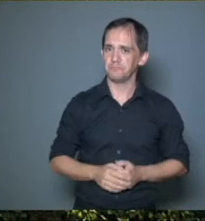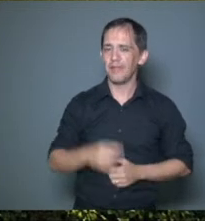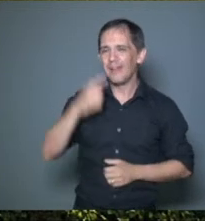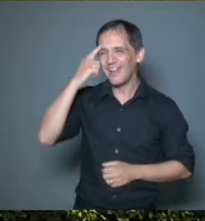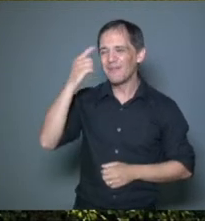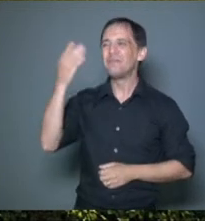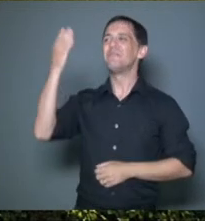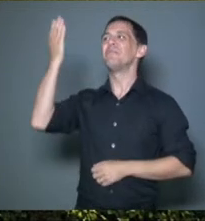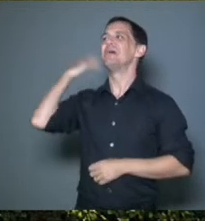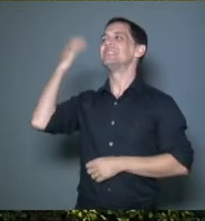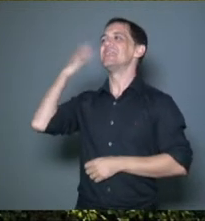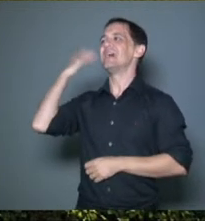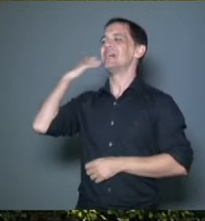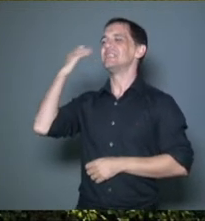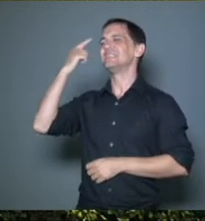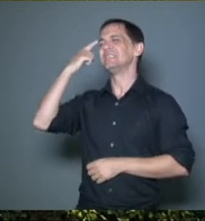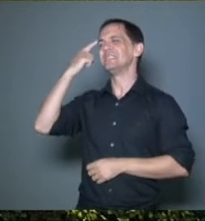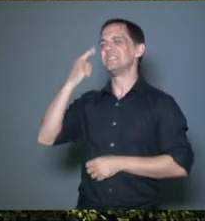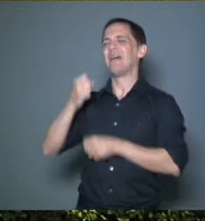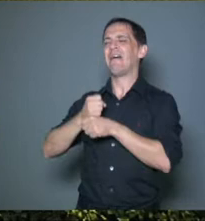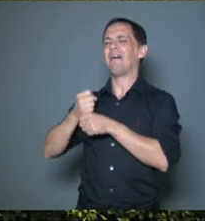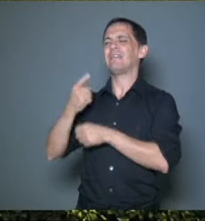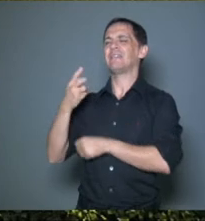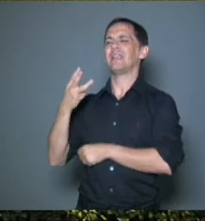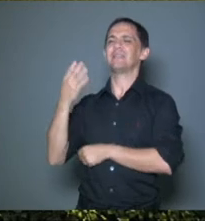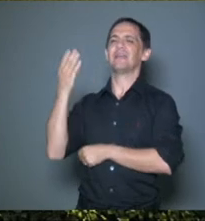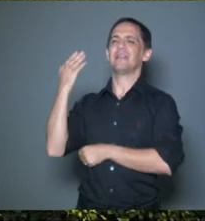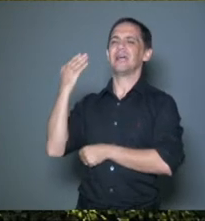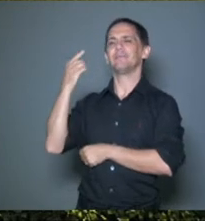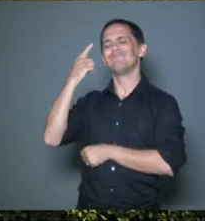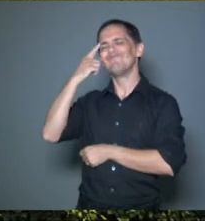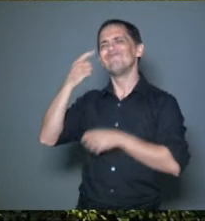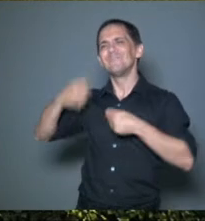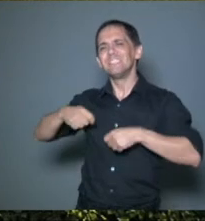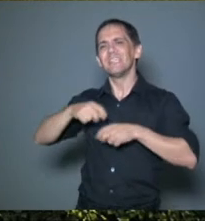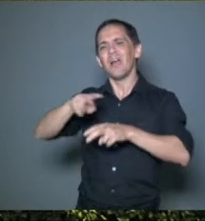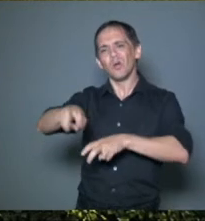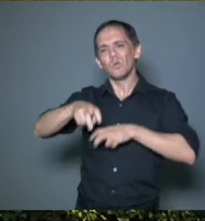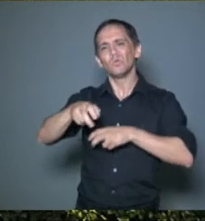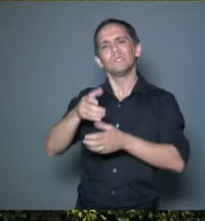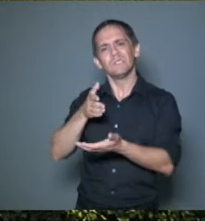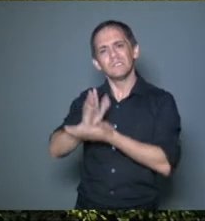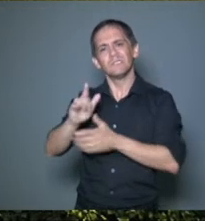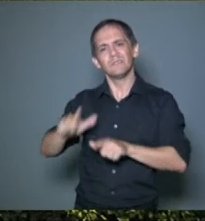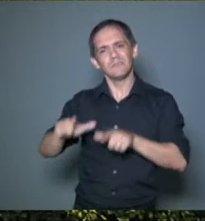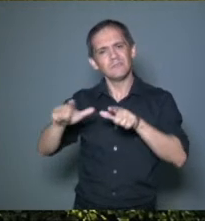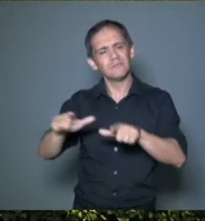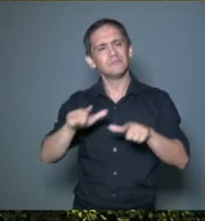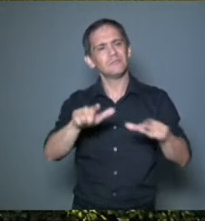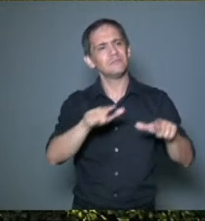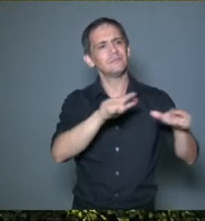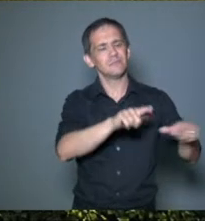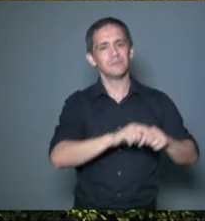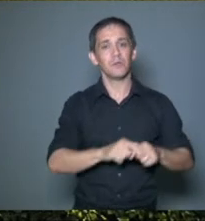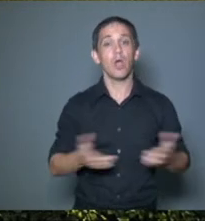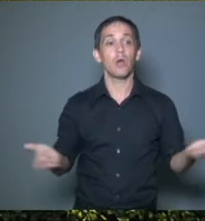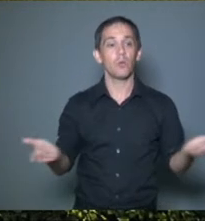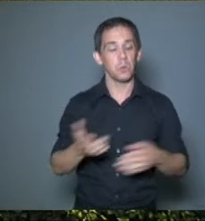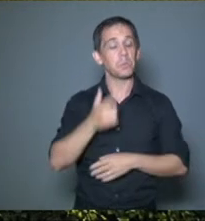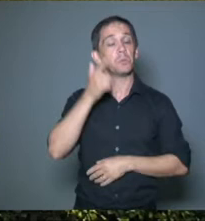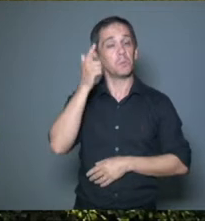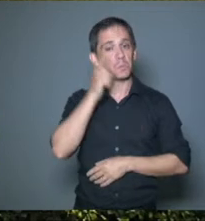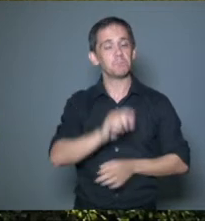So as I mentioned, 13 years ago, we knew that the future would be